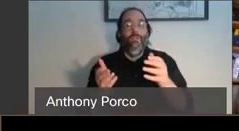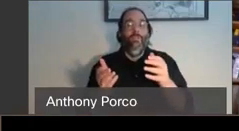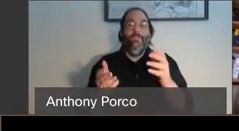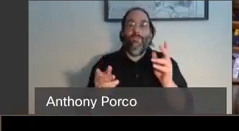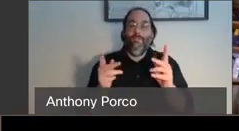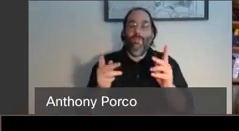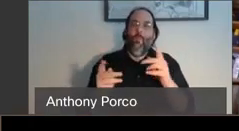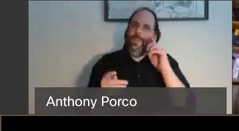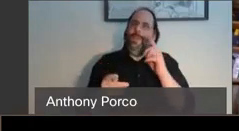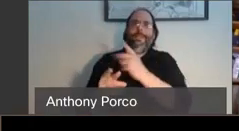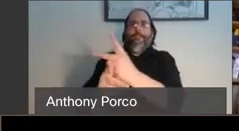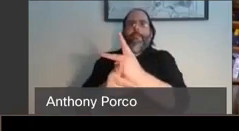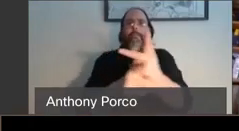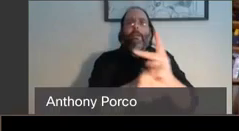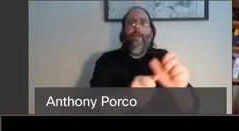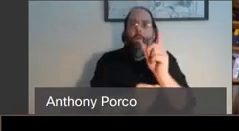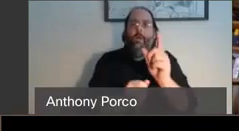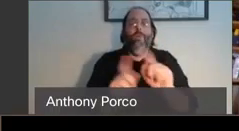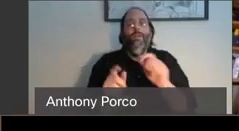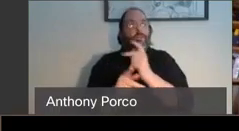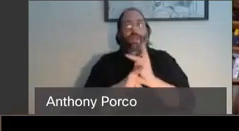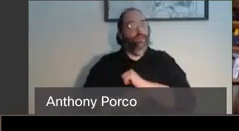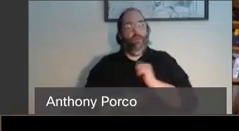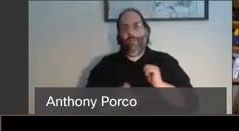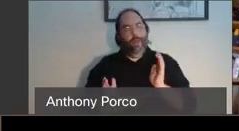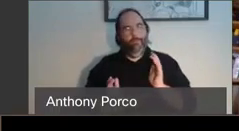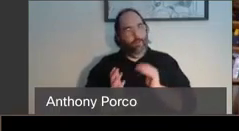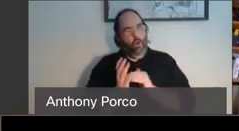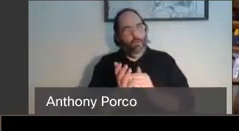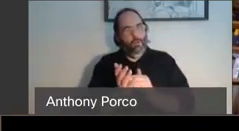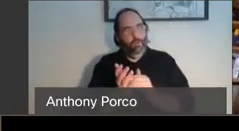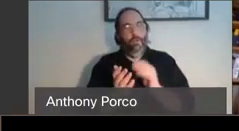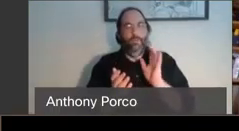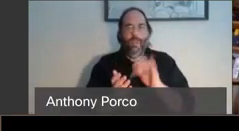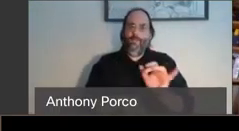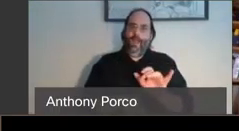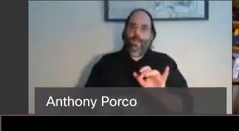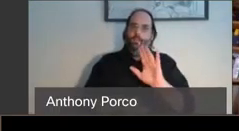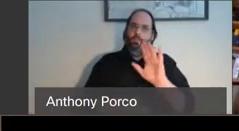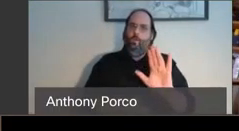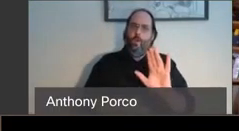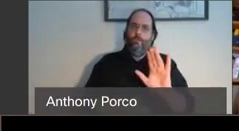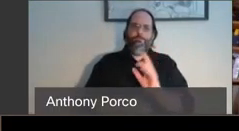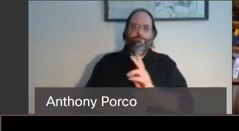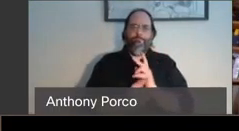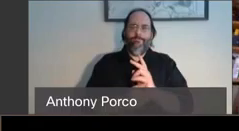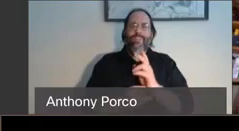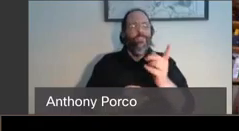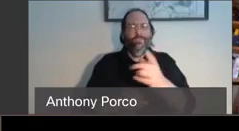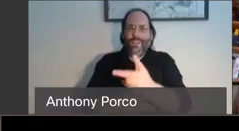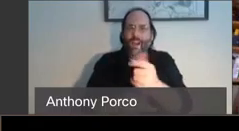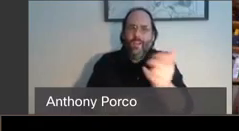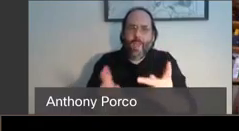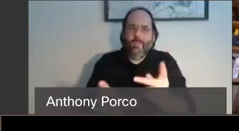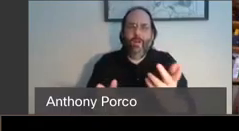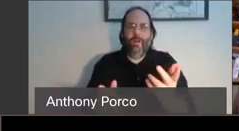but ourselves. You make self-care your kryptonite. You don't take care of yourself, but you take care of everybody else. And when